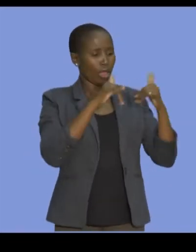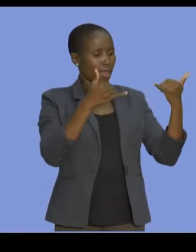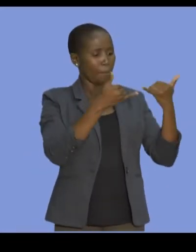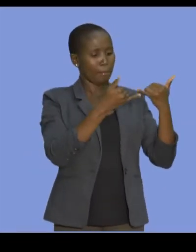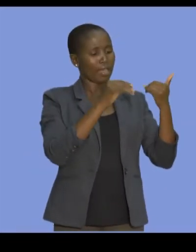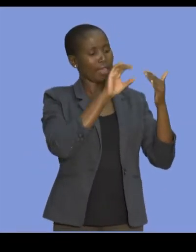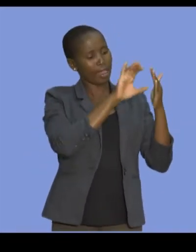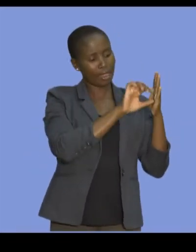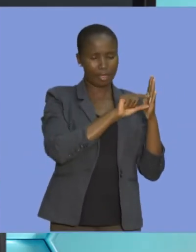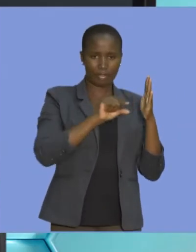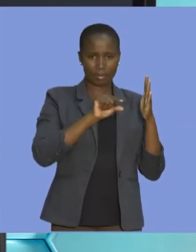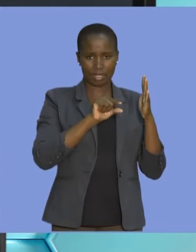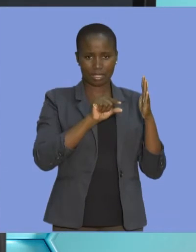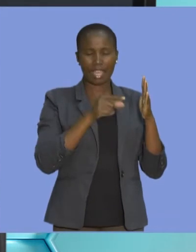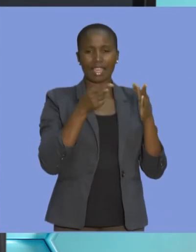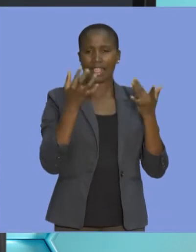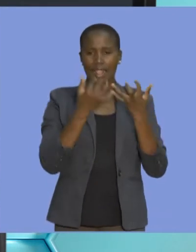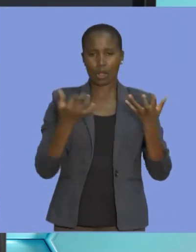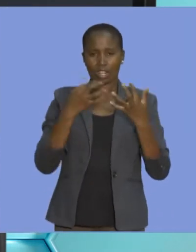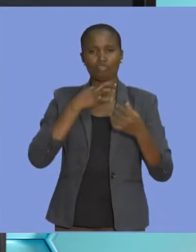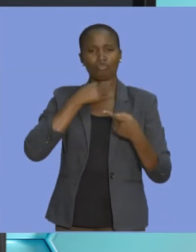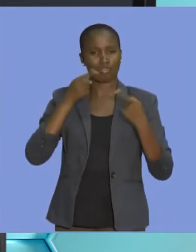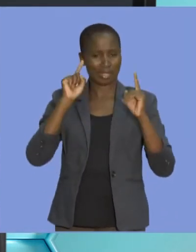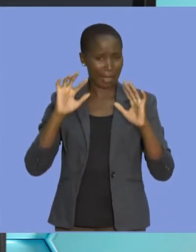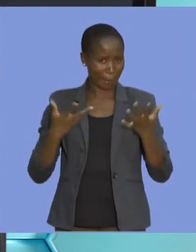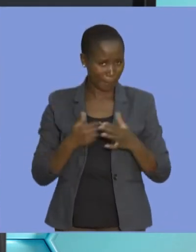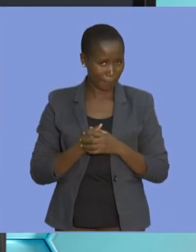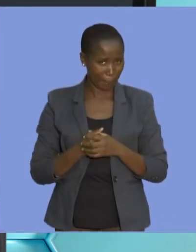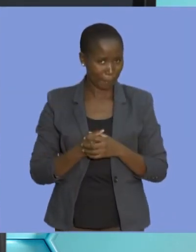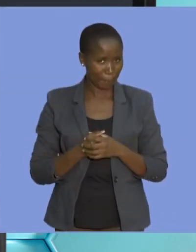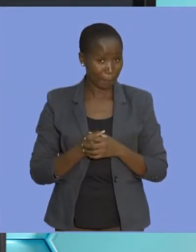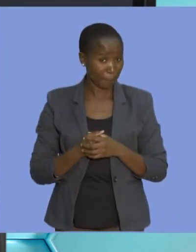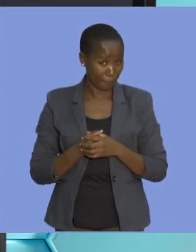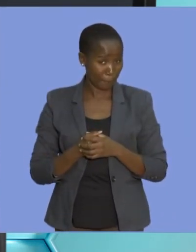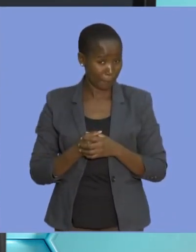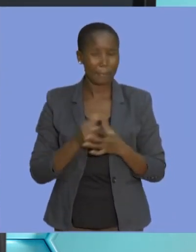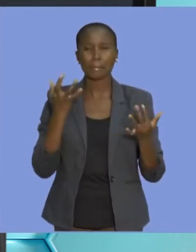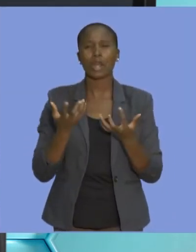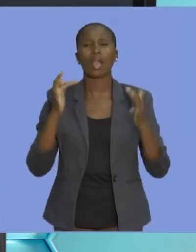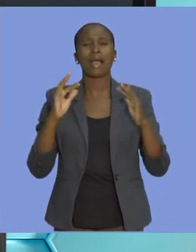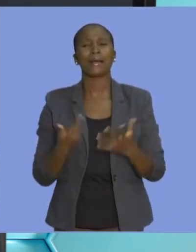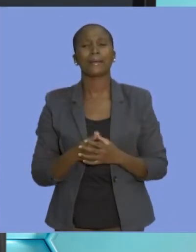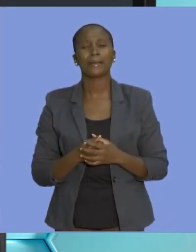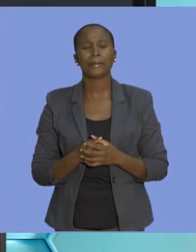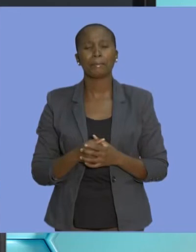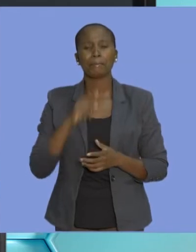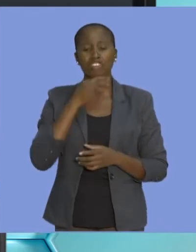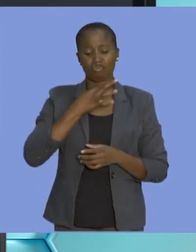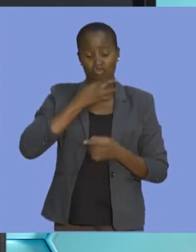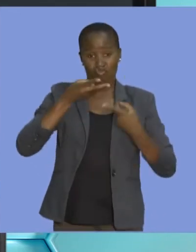calculate risk? Very interesting. How do you calculate risk? What does risk